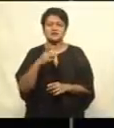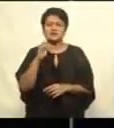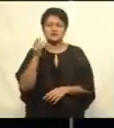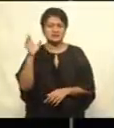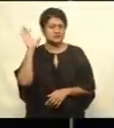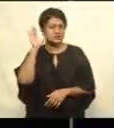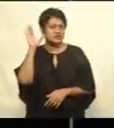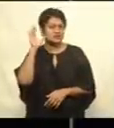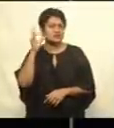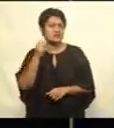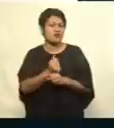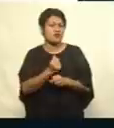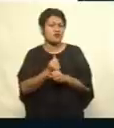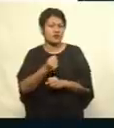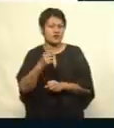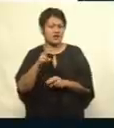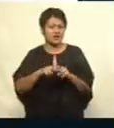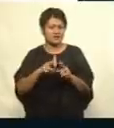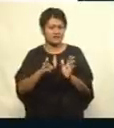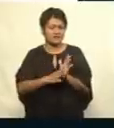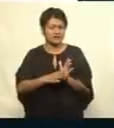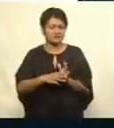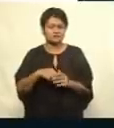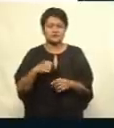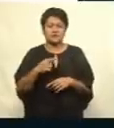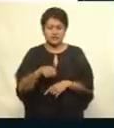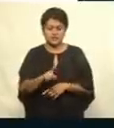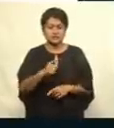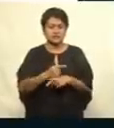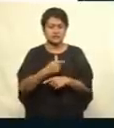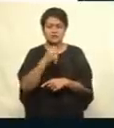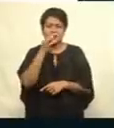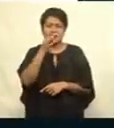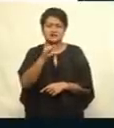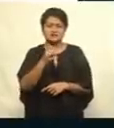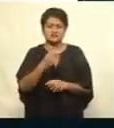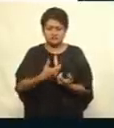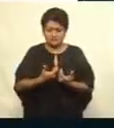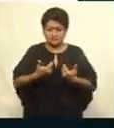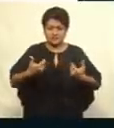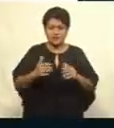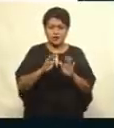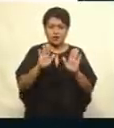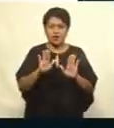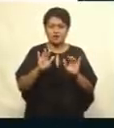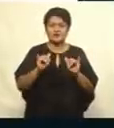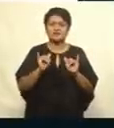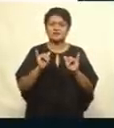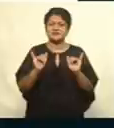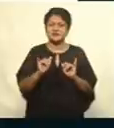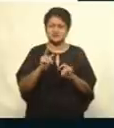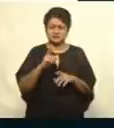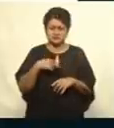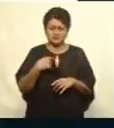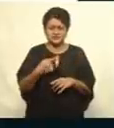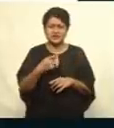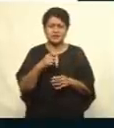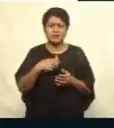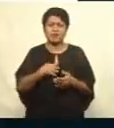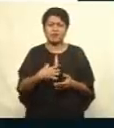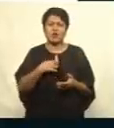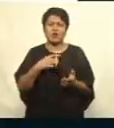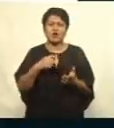station Gold FM. To our poll question, this week we are asking, has the extended school break resulted in more screen time for